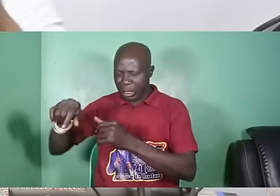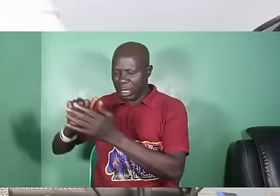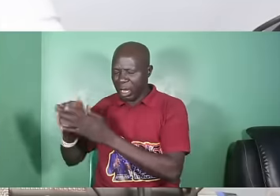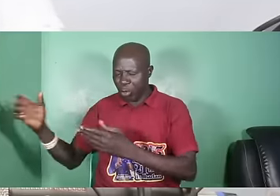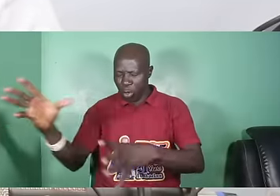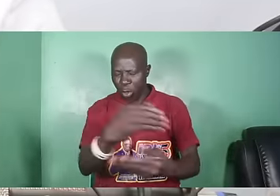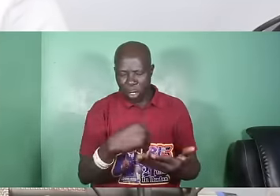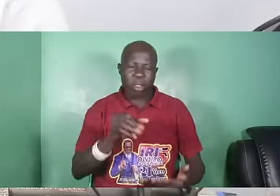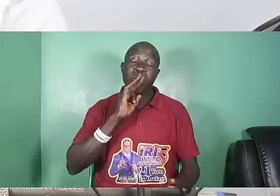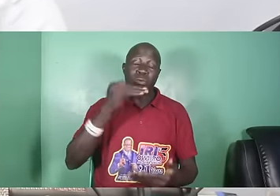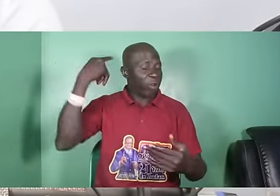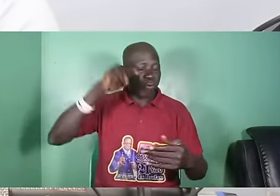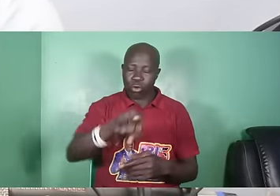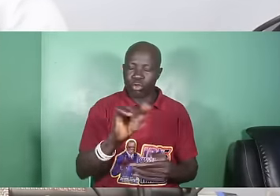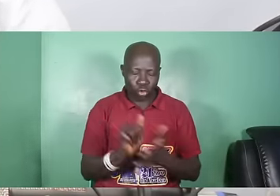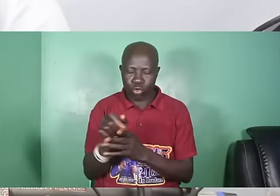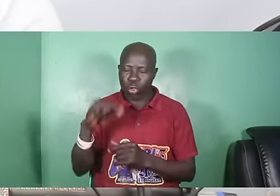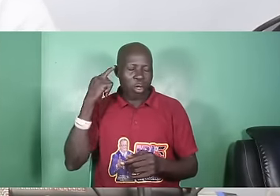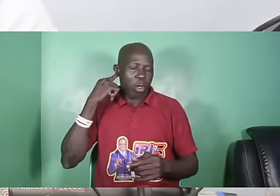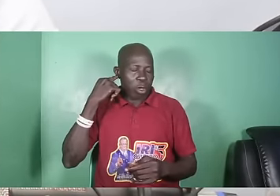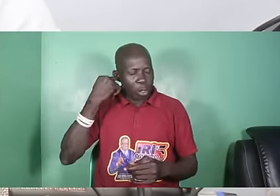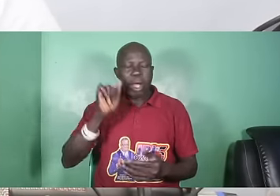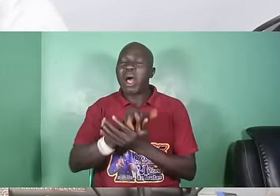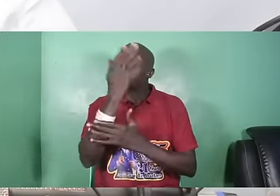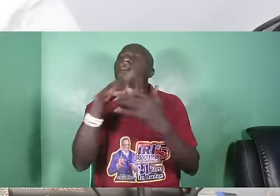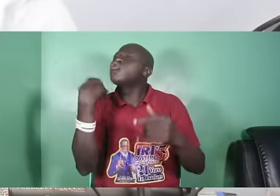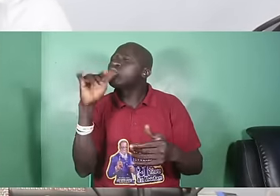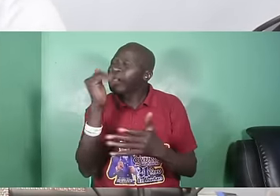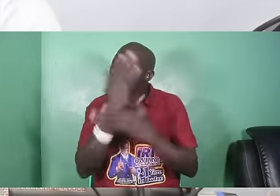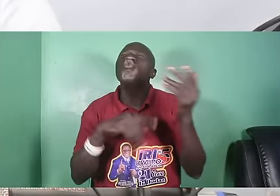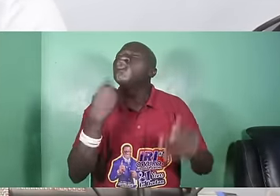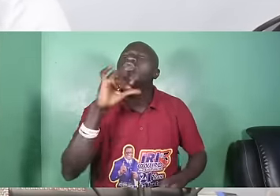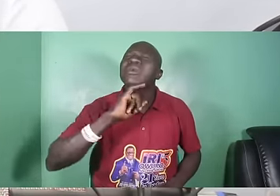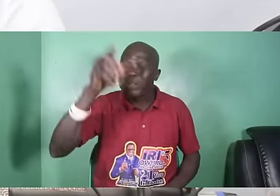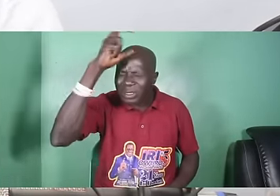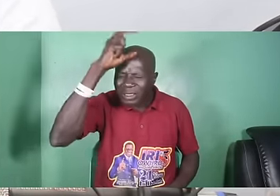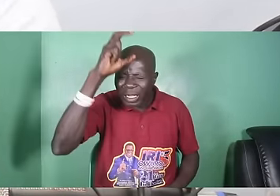you. They can take away milk from what? Some people say, we are